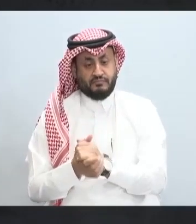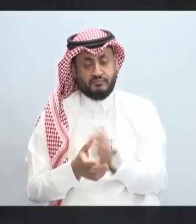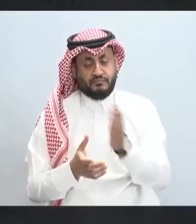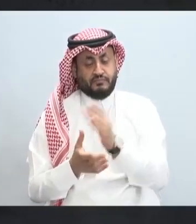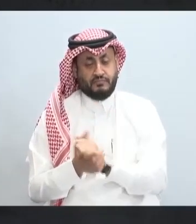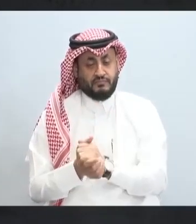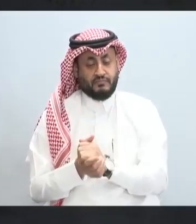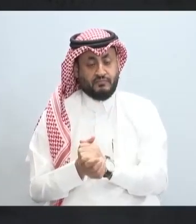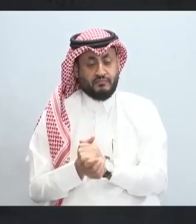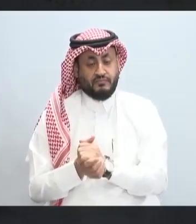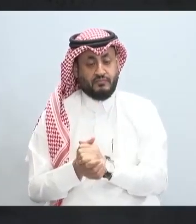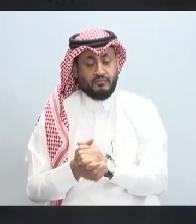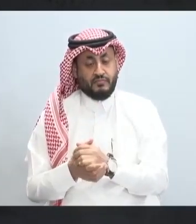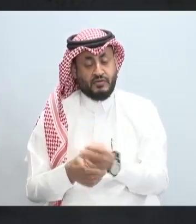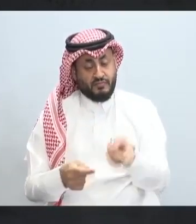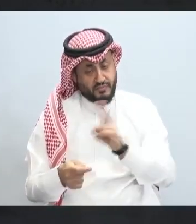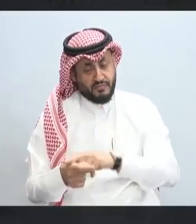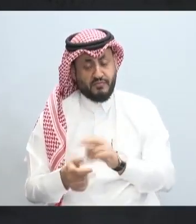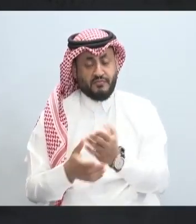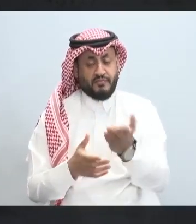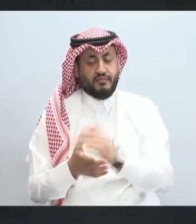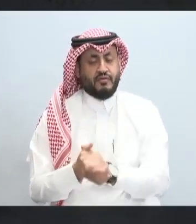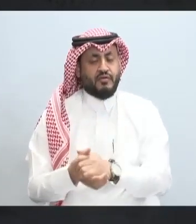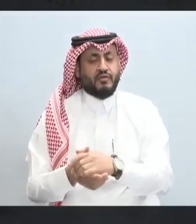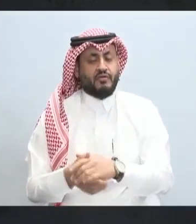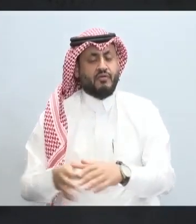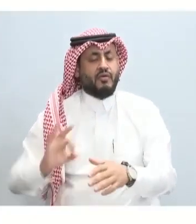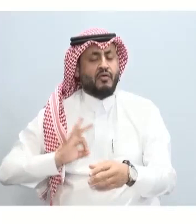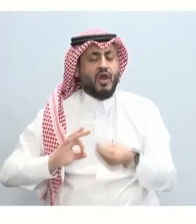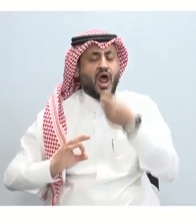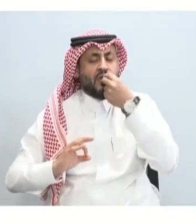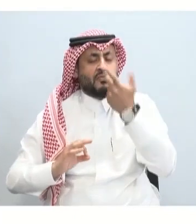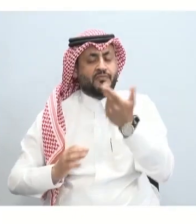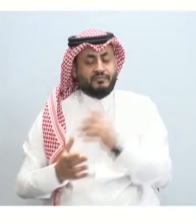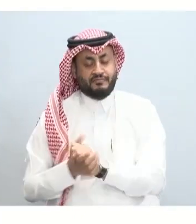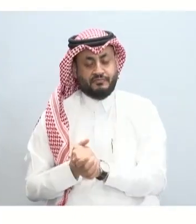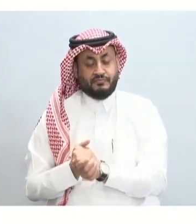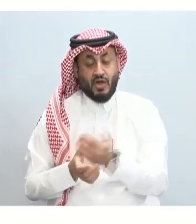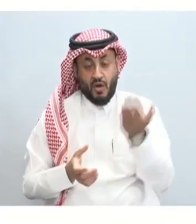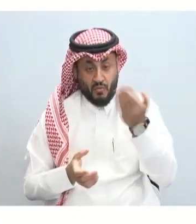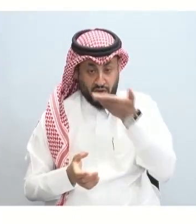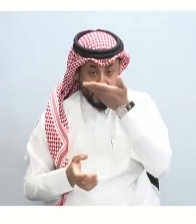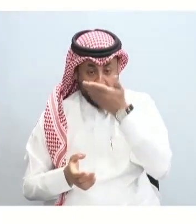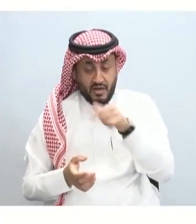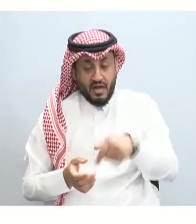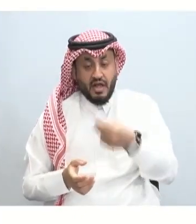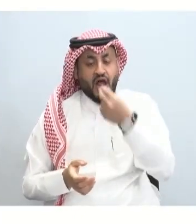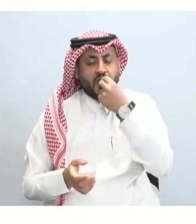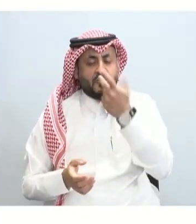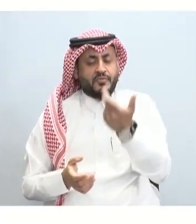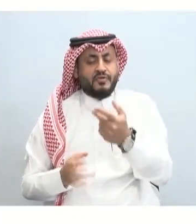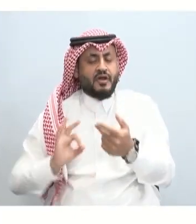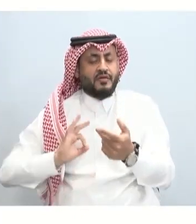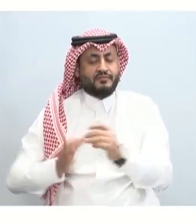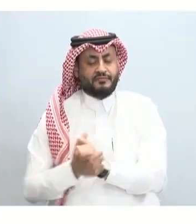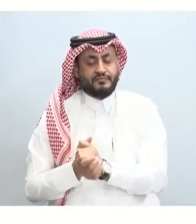have another question that you can practice too, which is, what would you like to eat? What